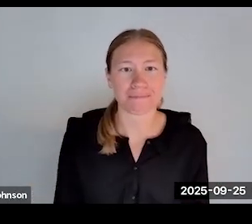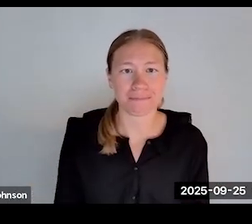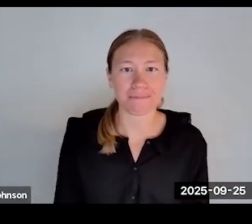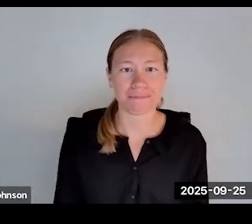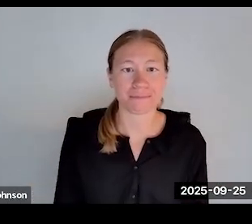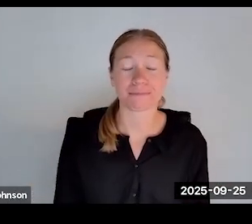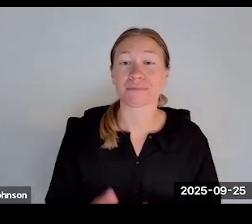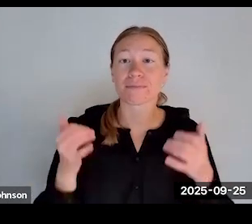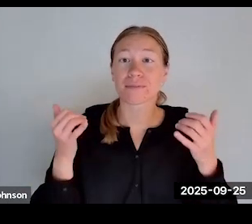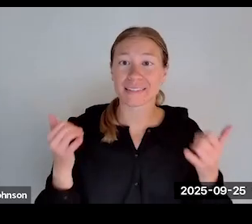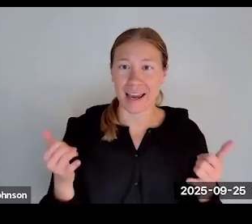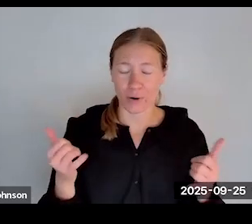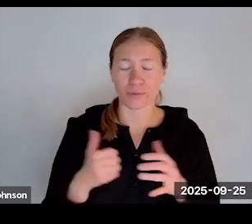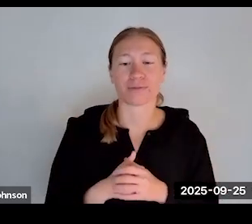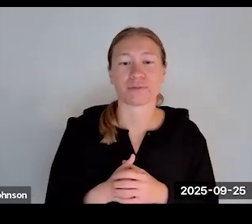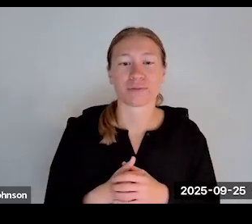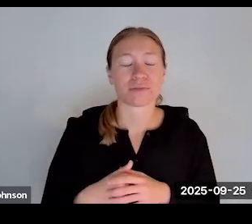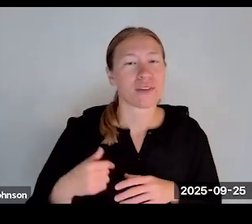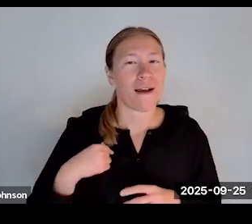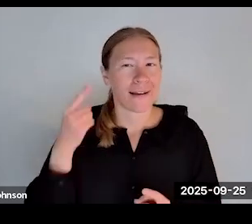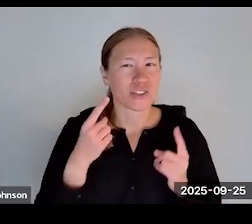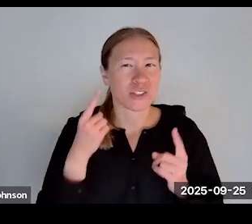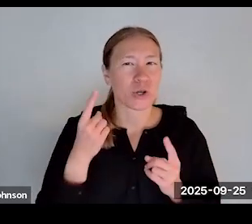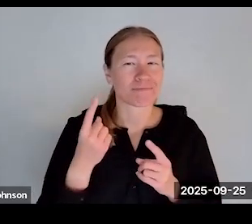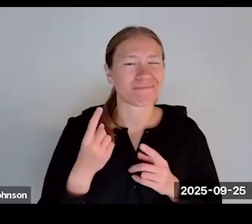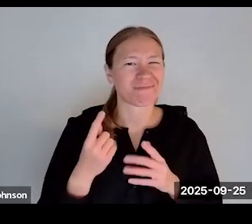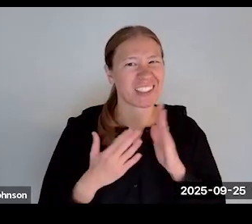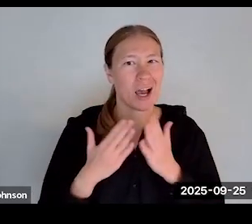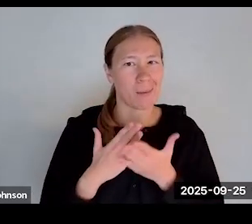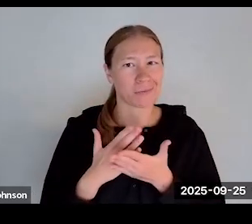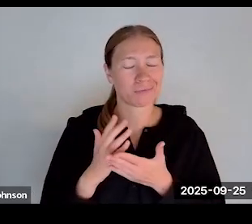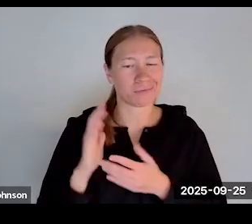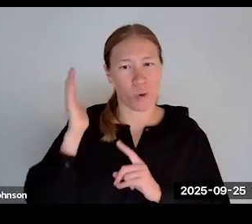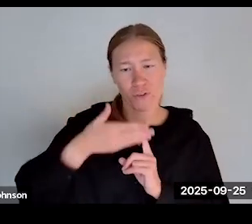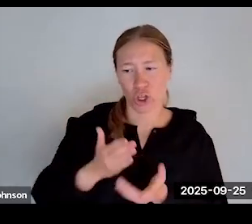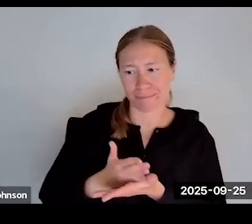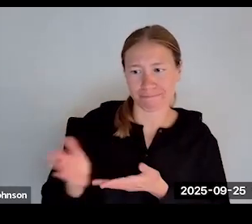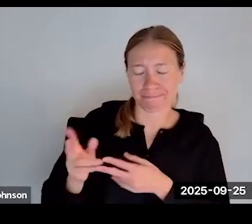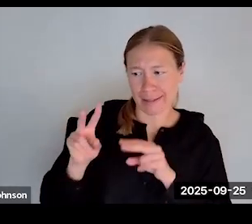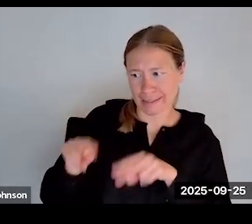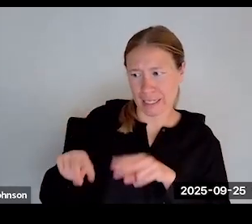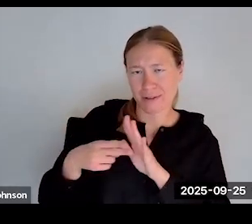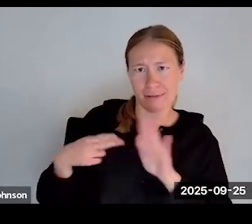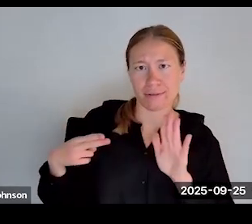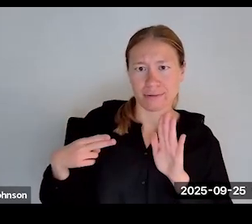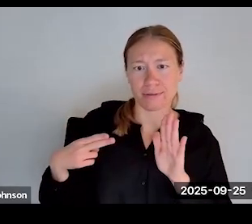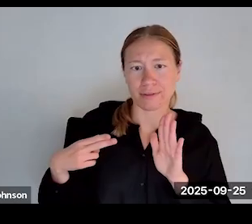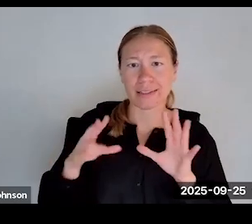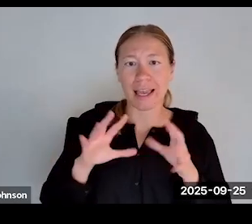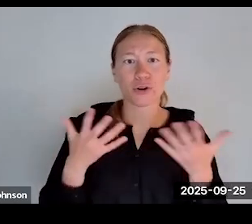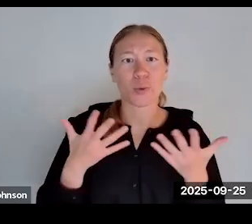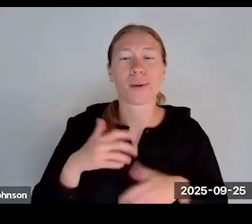Turning to what I'd consider to be one of the most overlooked and stigmatized potential disability categories, are alcohol